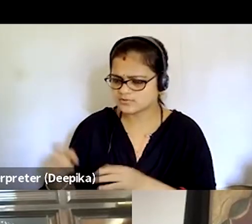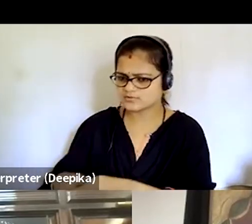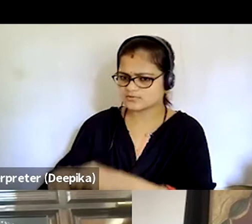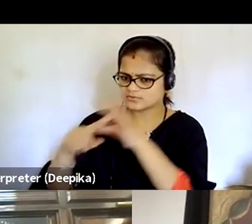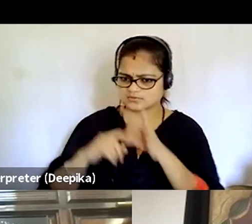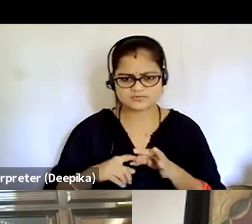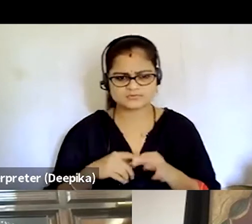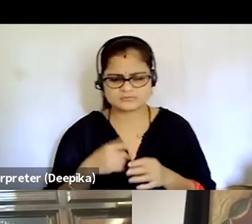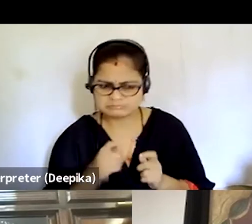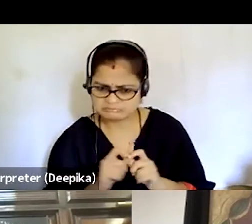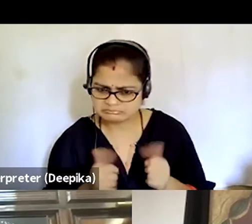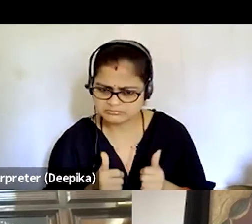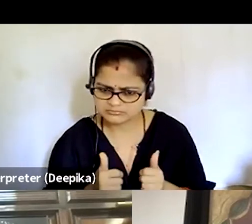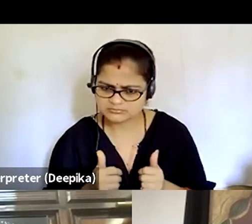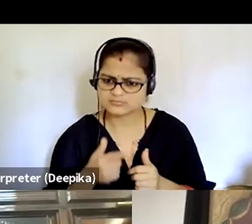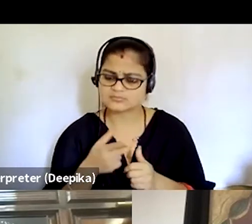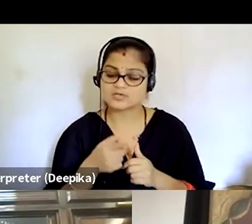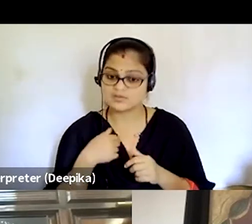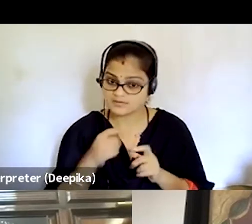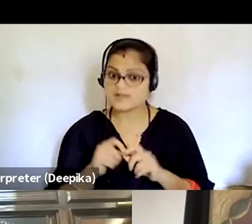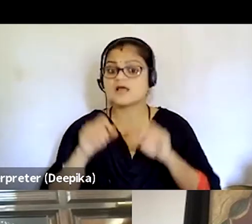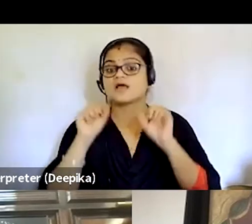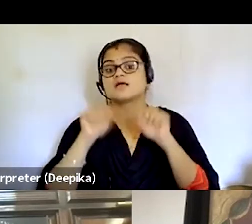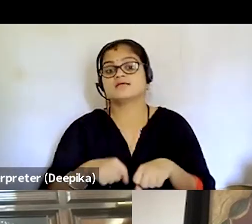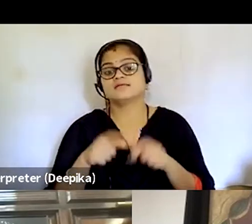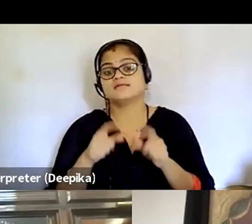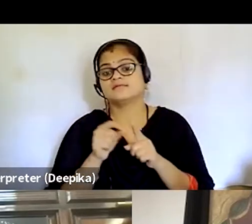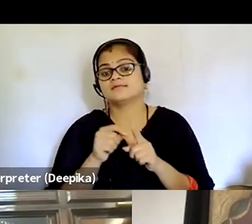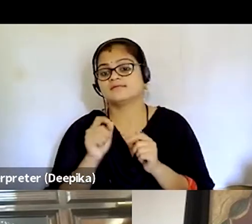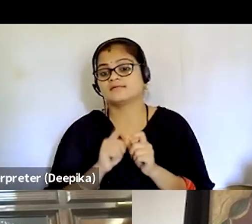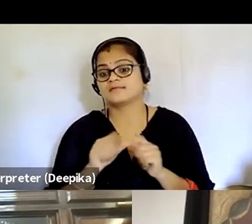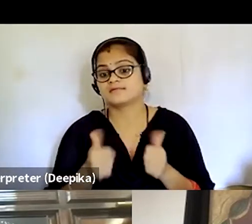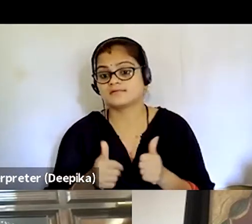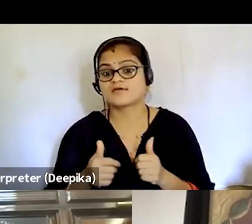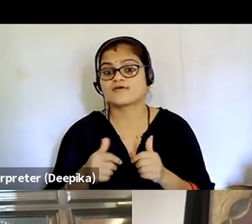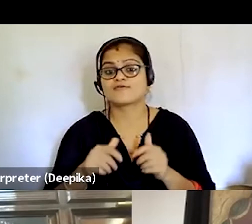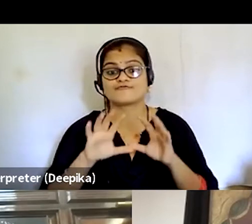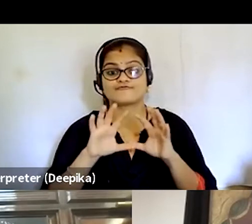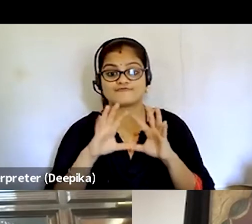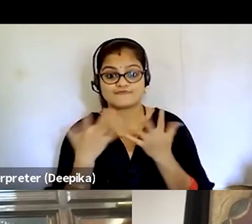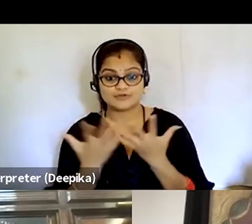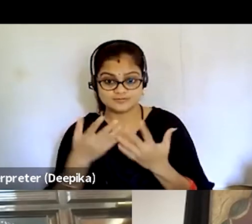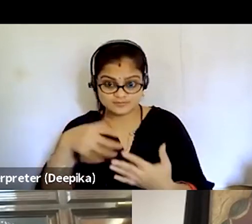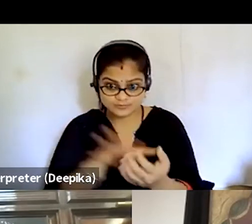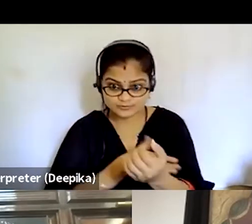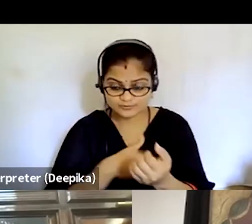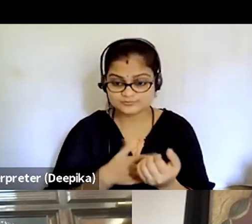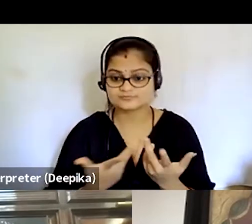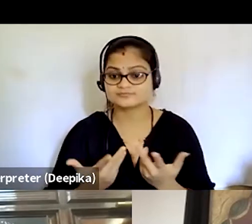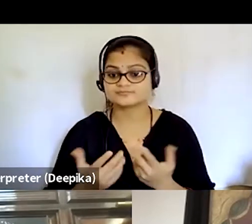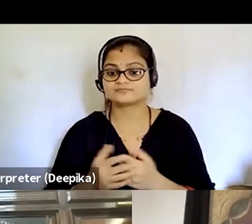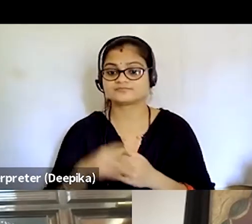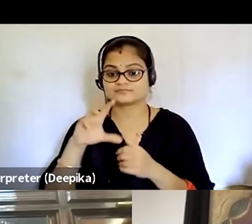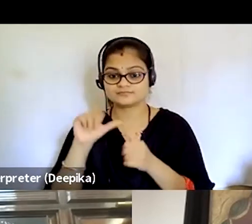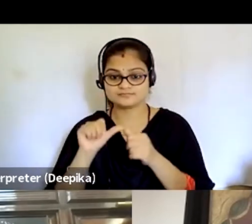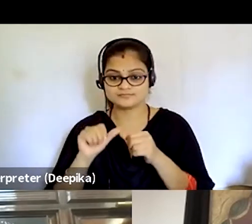I think it will work. And it really did. And in the fusion space and world music, we've had Tawfiq